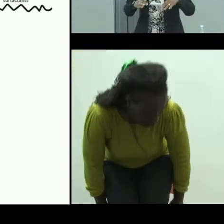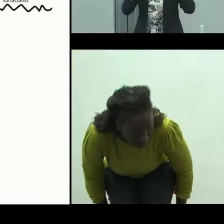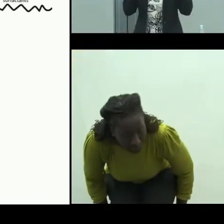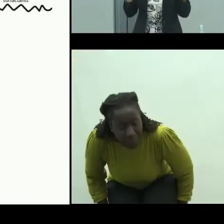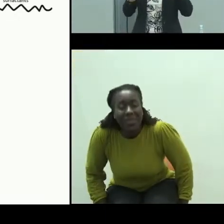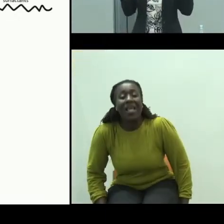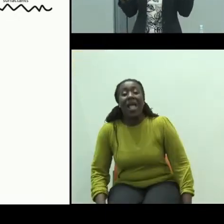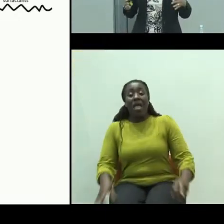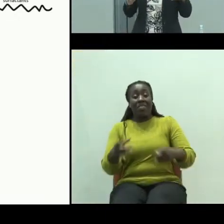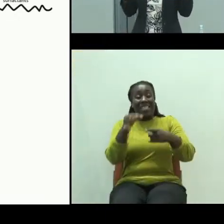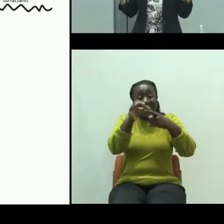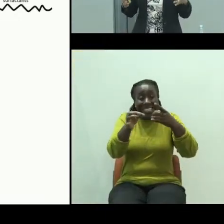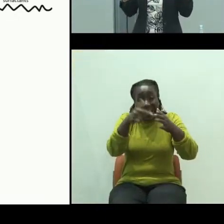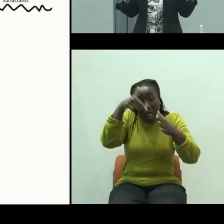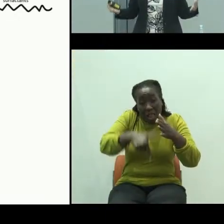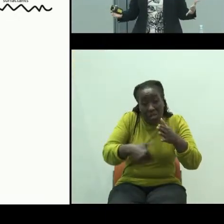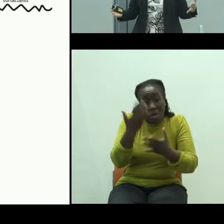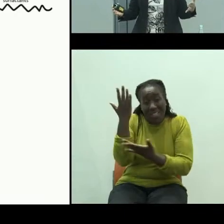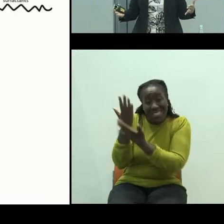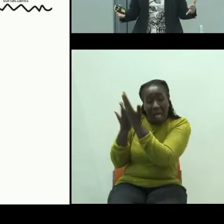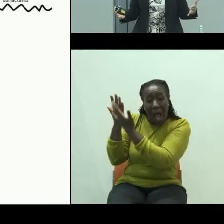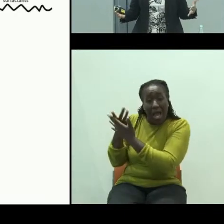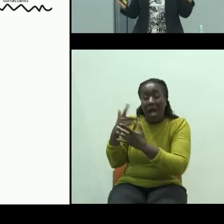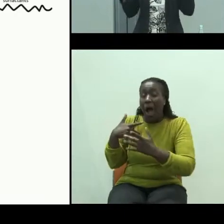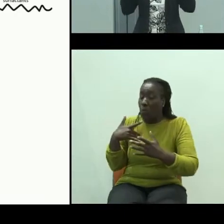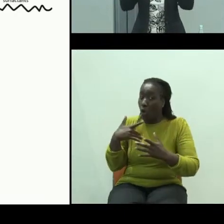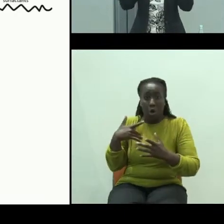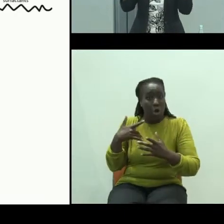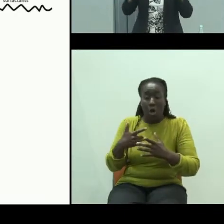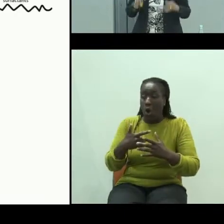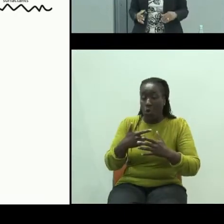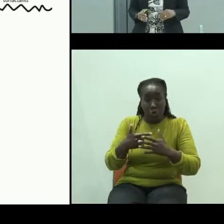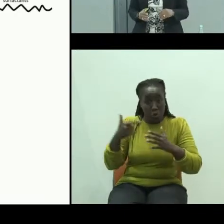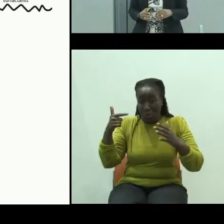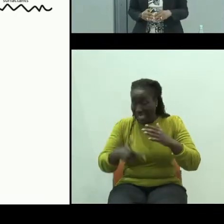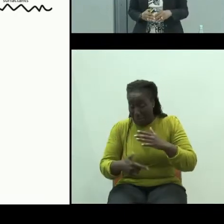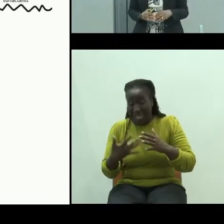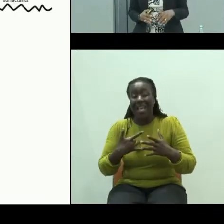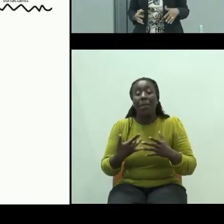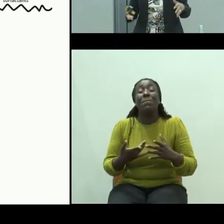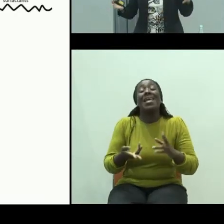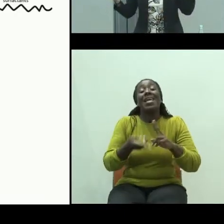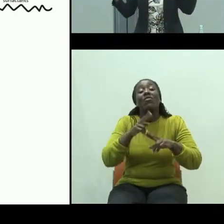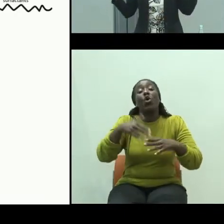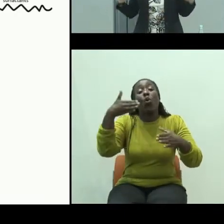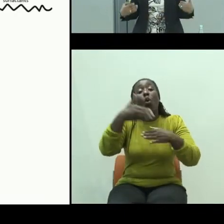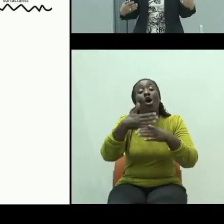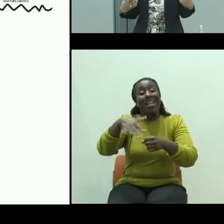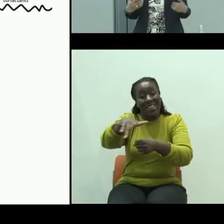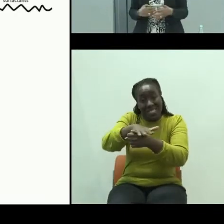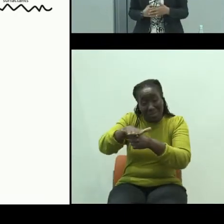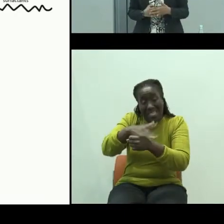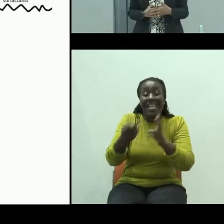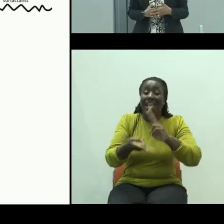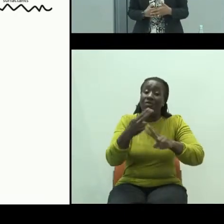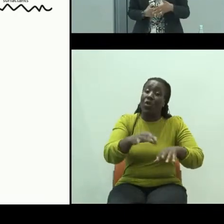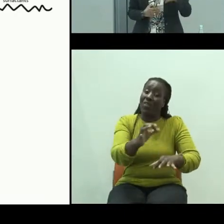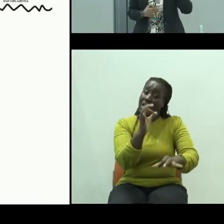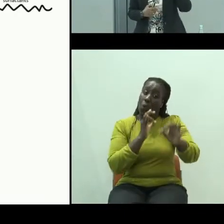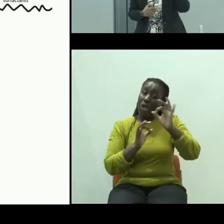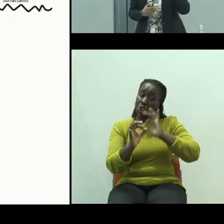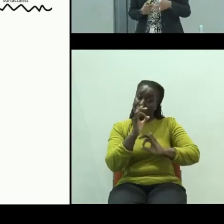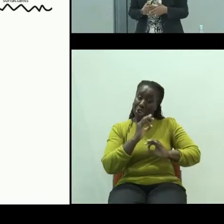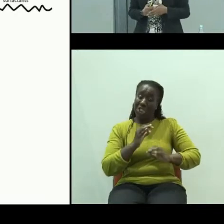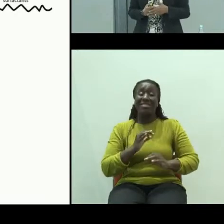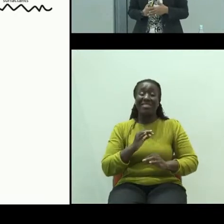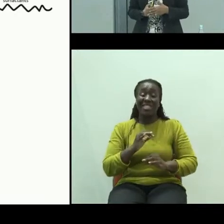time, I'm not going to go through them in a lot of detail, but for those of you who are working in this space, if you want to ask me questions about it afterwards,